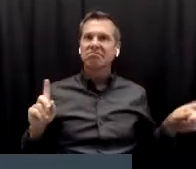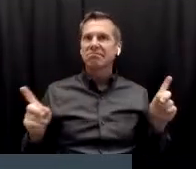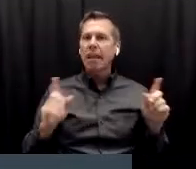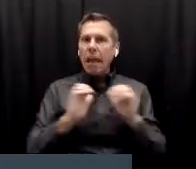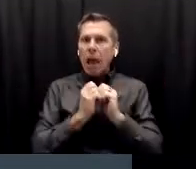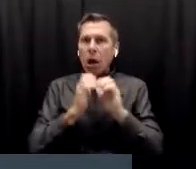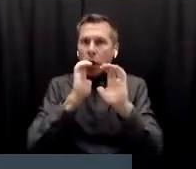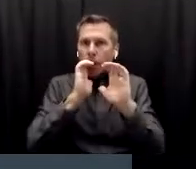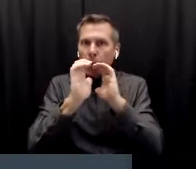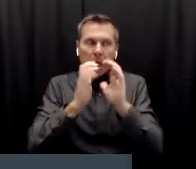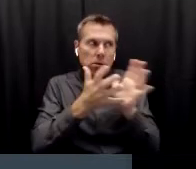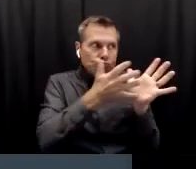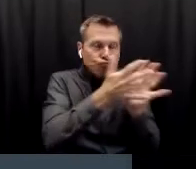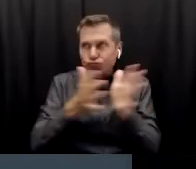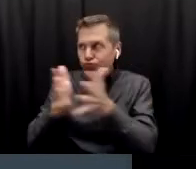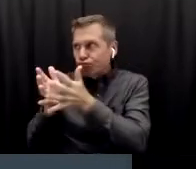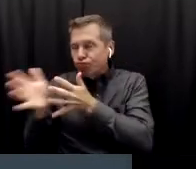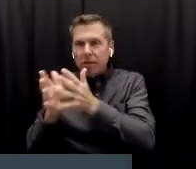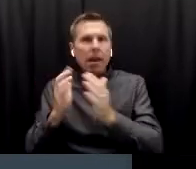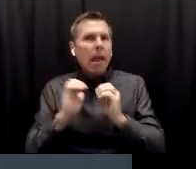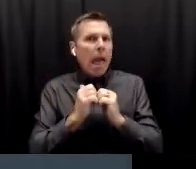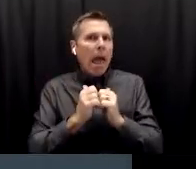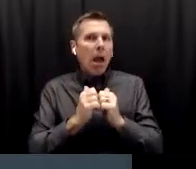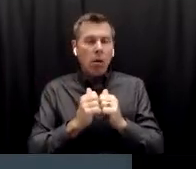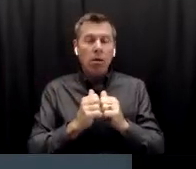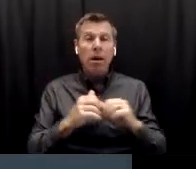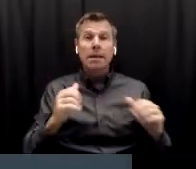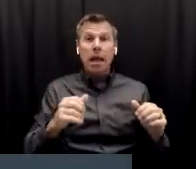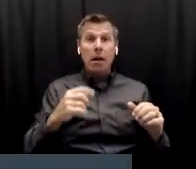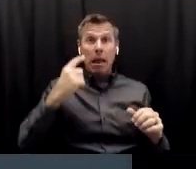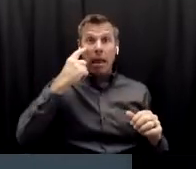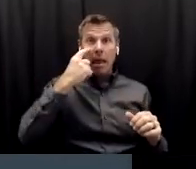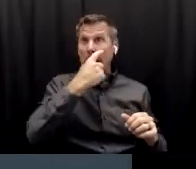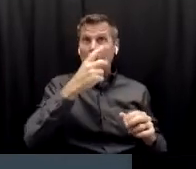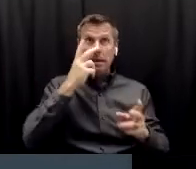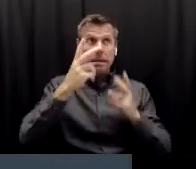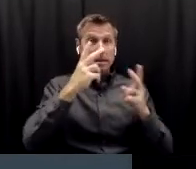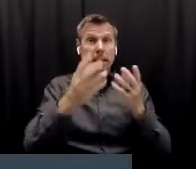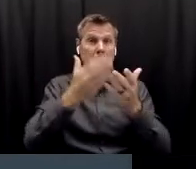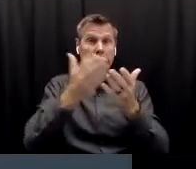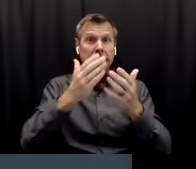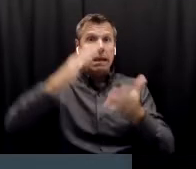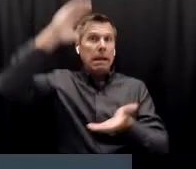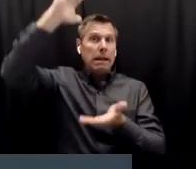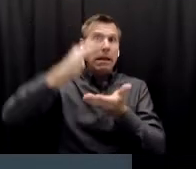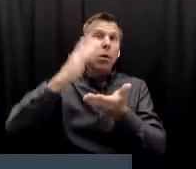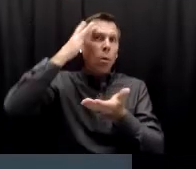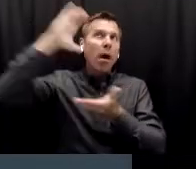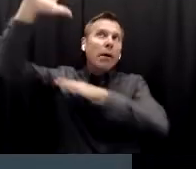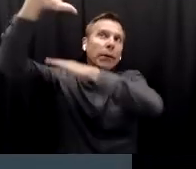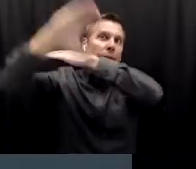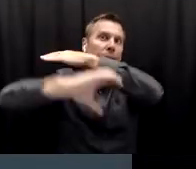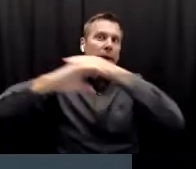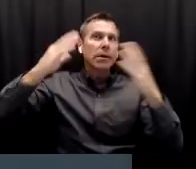even more important because our visual sight is diminished, and we must be able to communicate what information that we